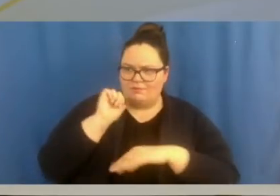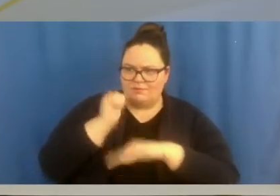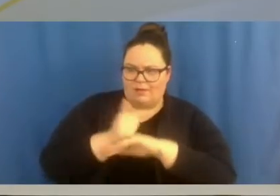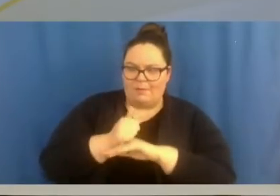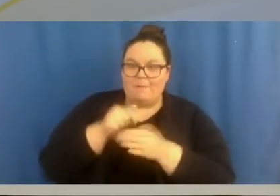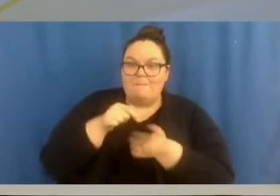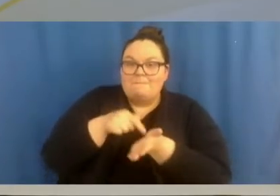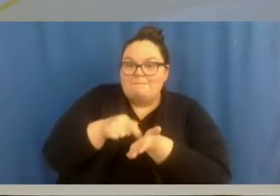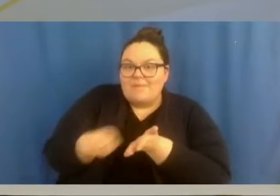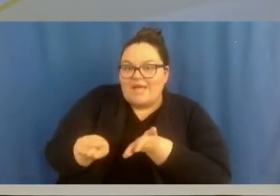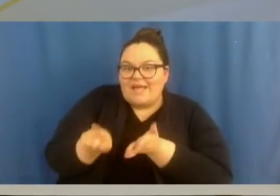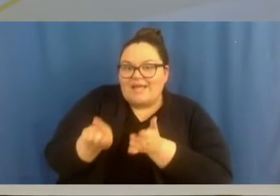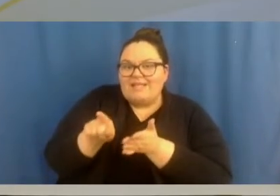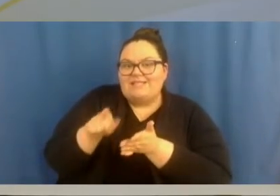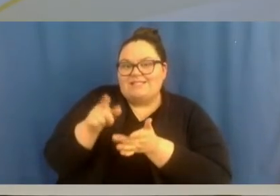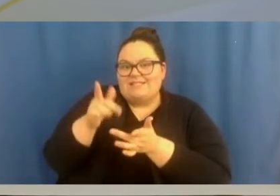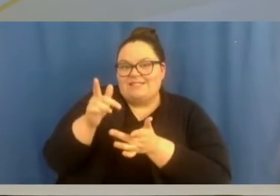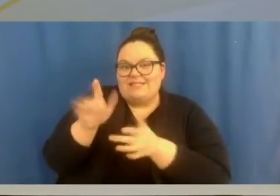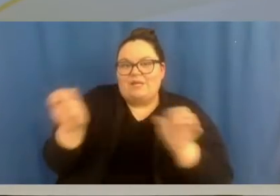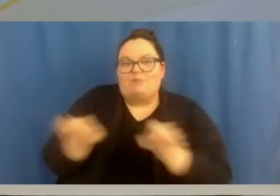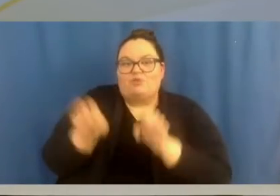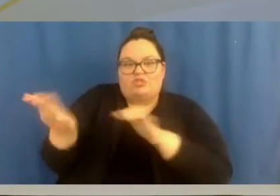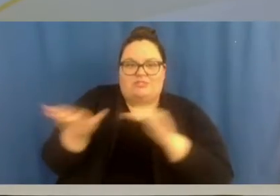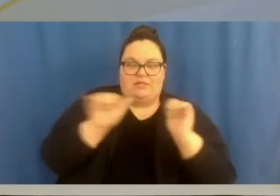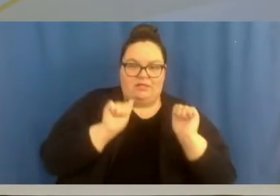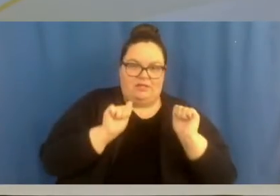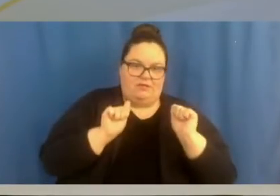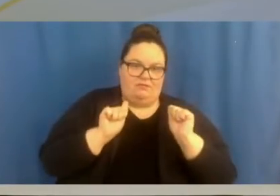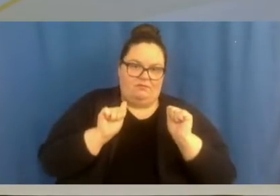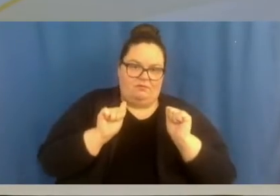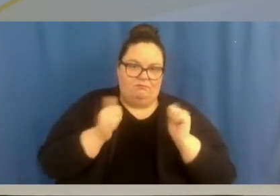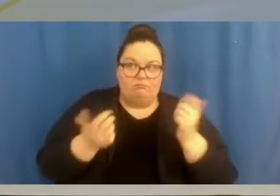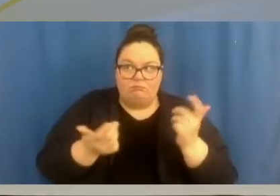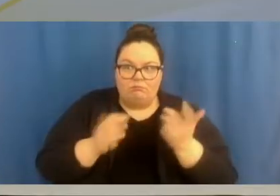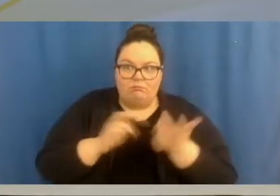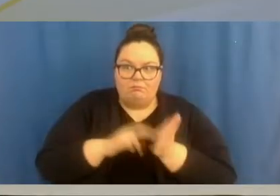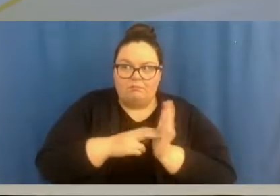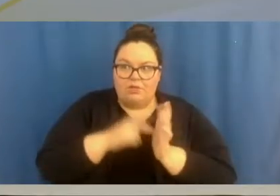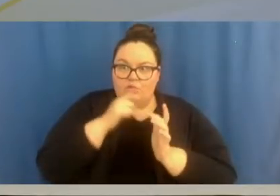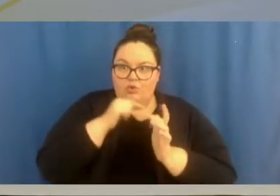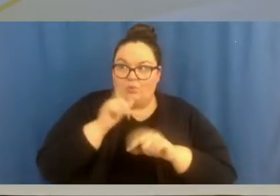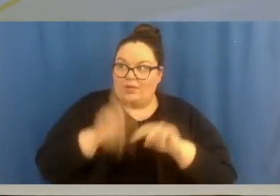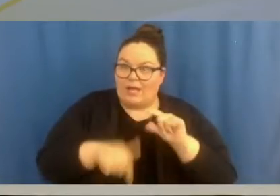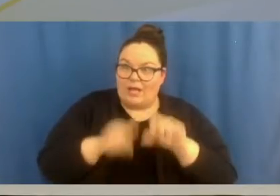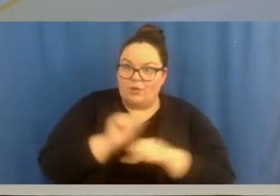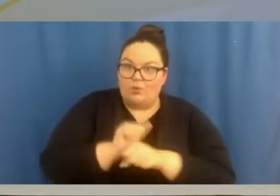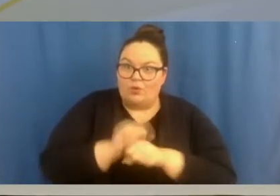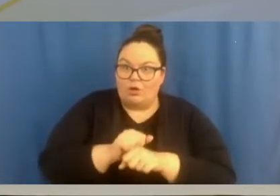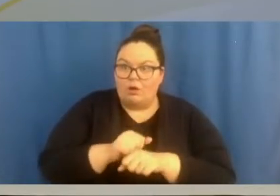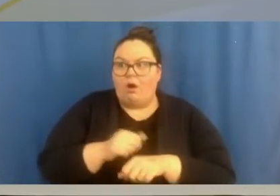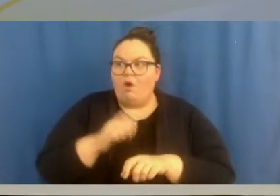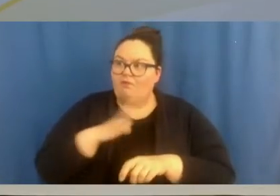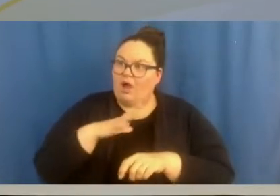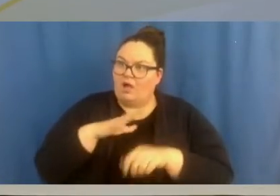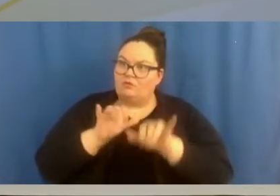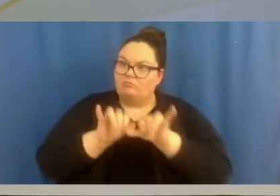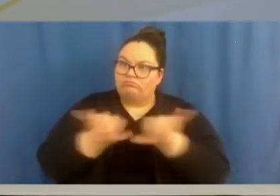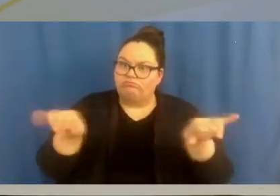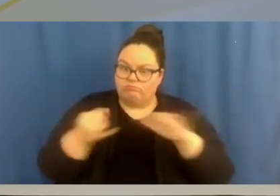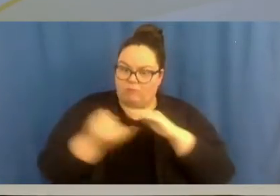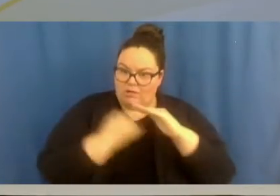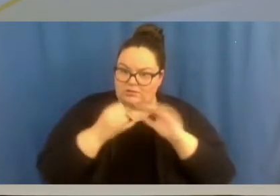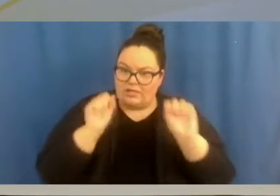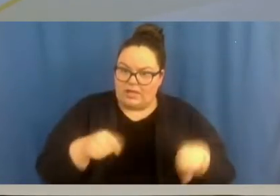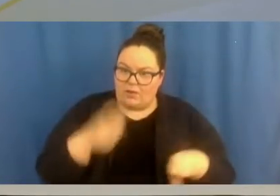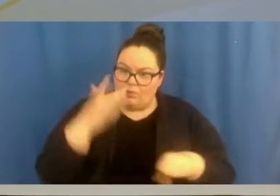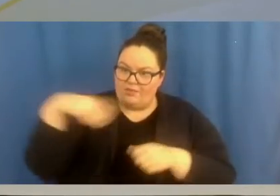or paid emergency leave provisions at that point to, you know, basically give more of an incentive for people to isolate? It's a good question, Stu.